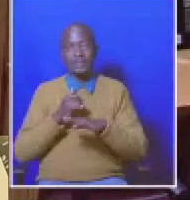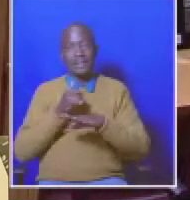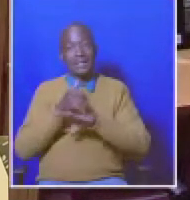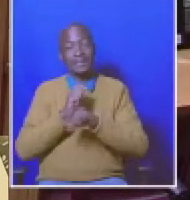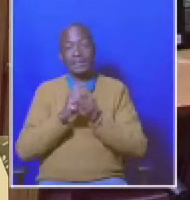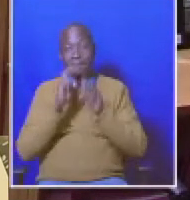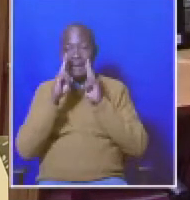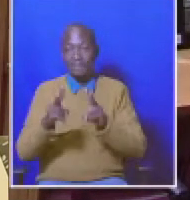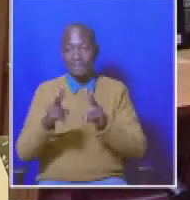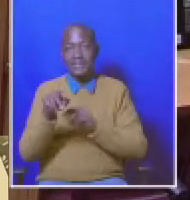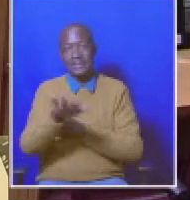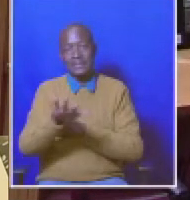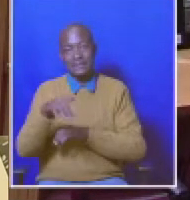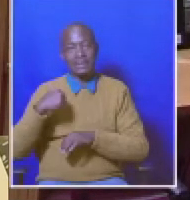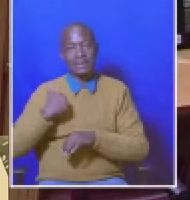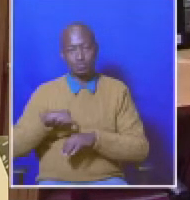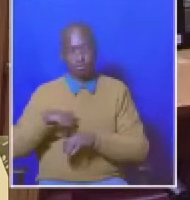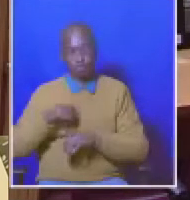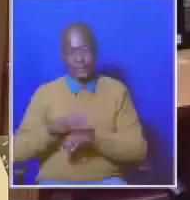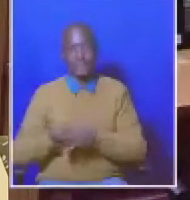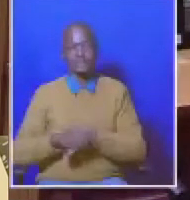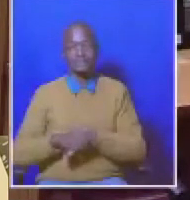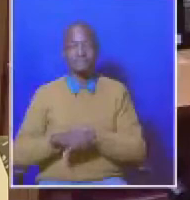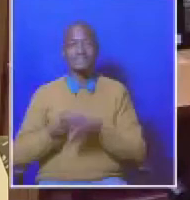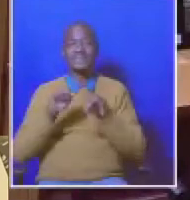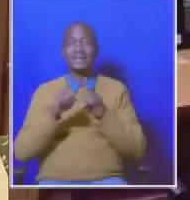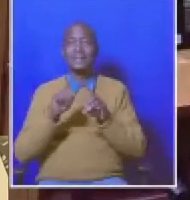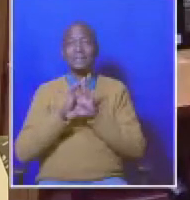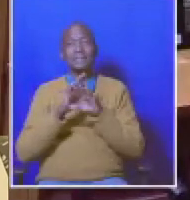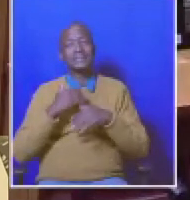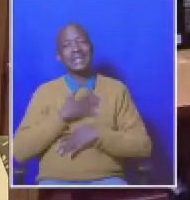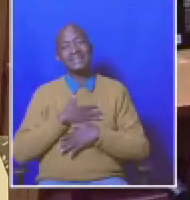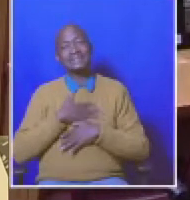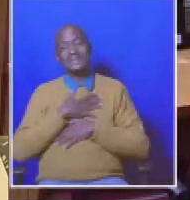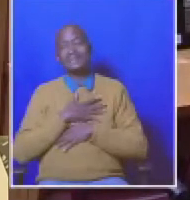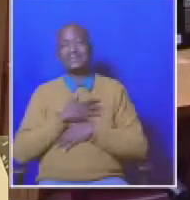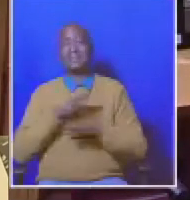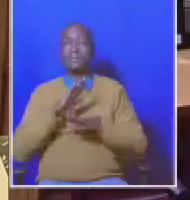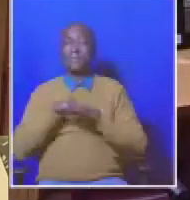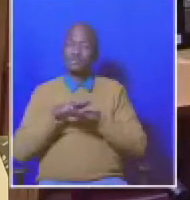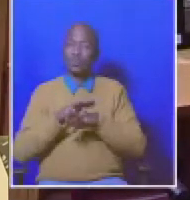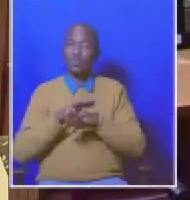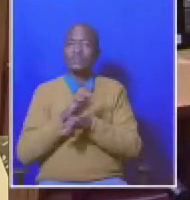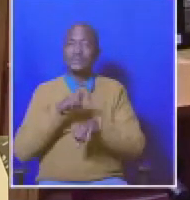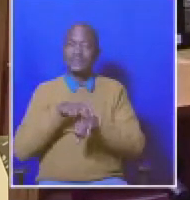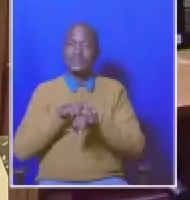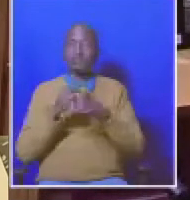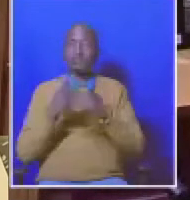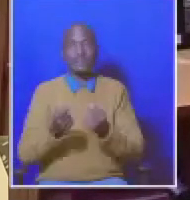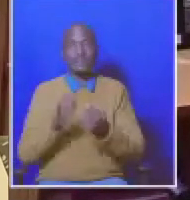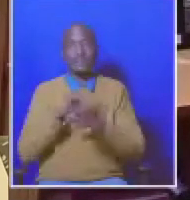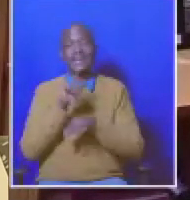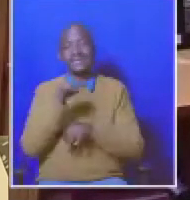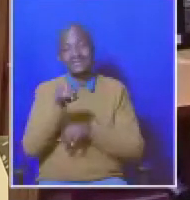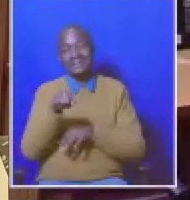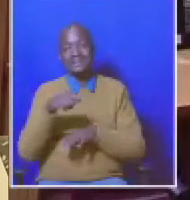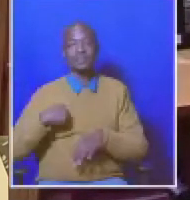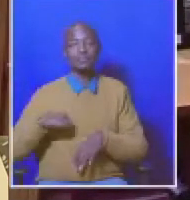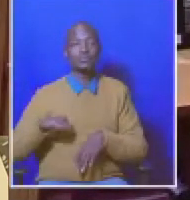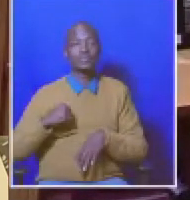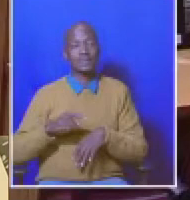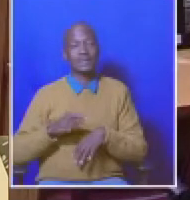visiting Kopanong local municipality. But I fear, Deputy President, much more is needed in the Kopanong local municipality. I'm sure you